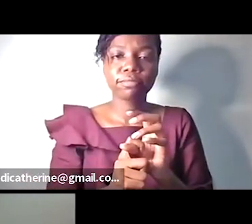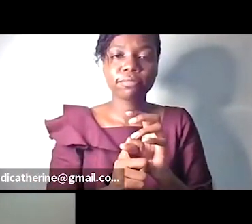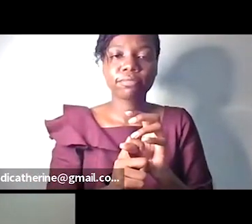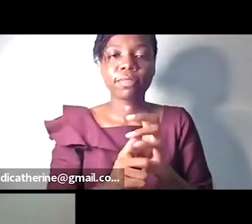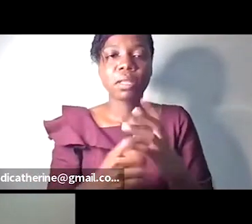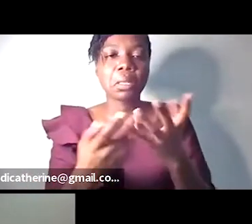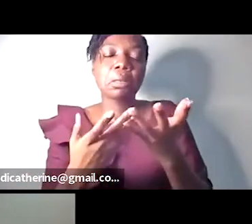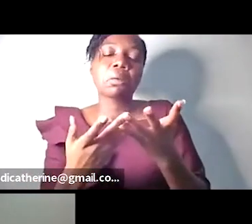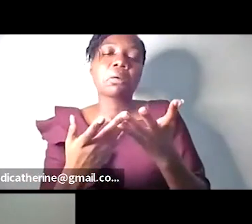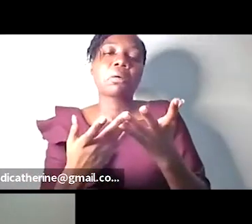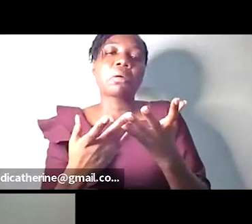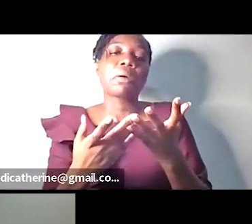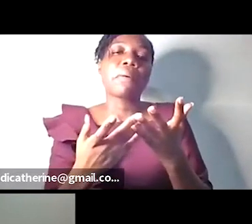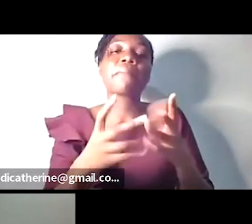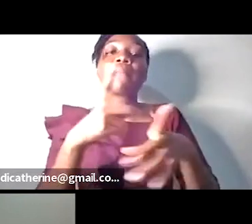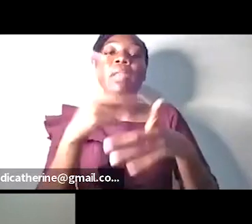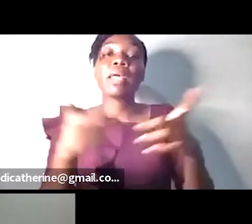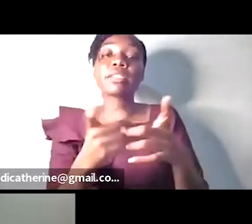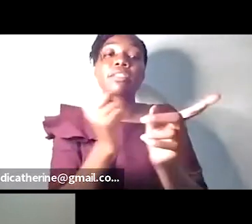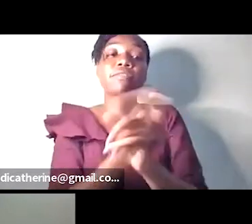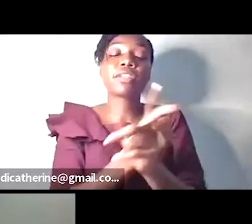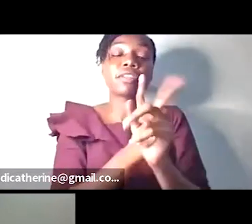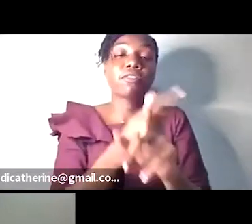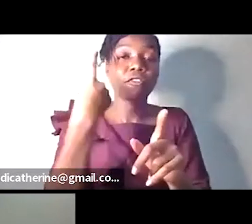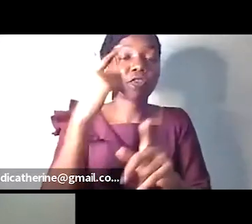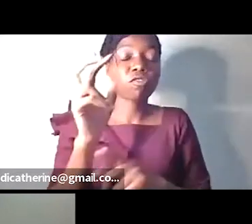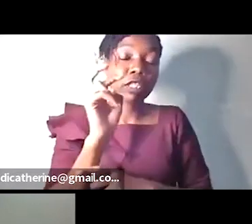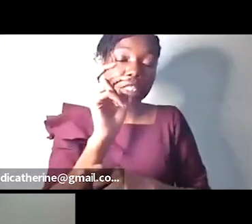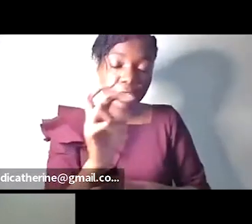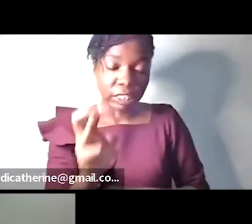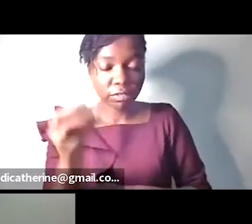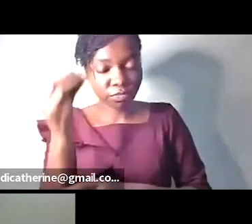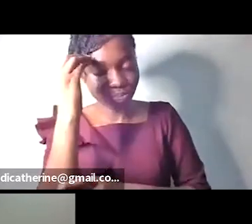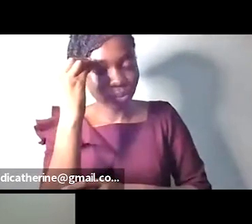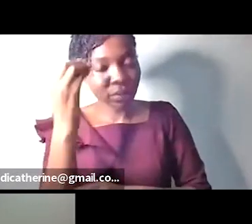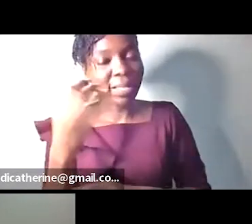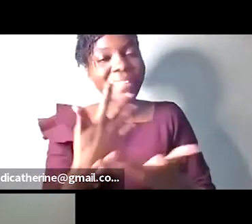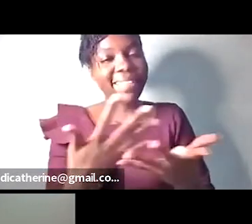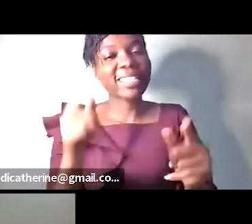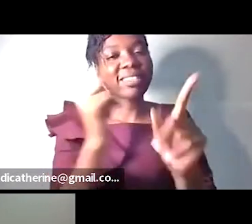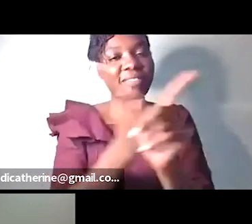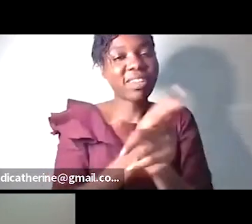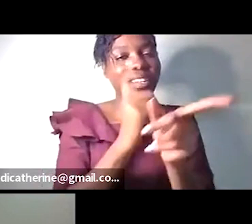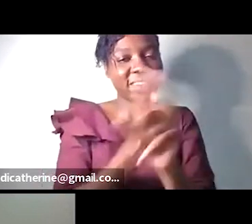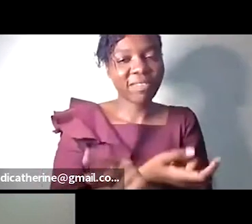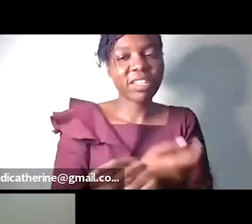audiences to see, to be educated in different items, in different